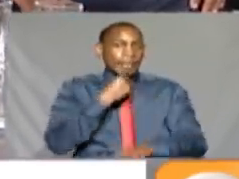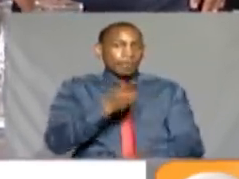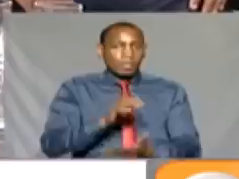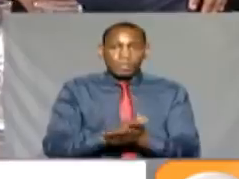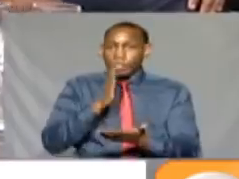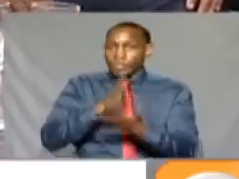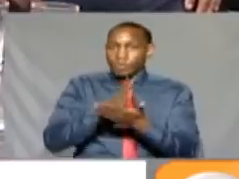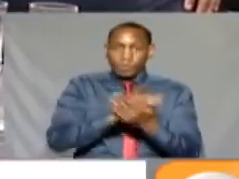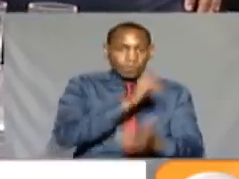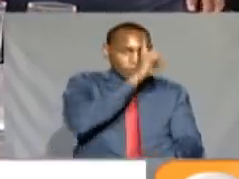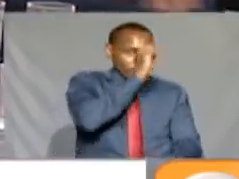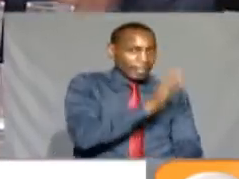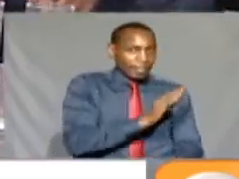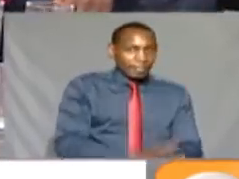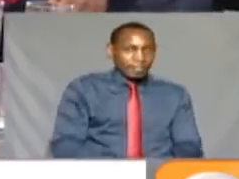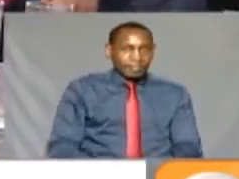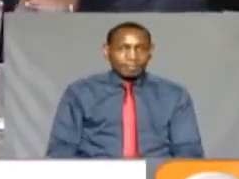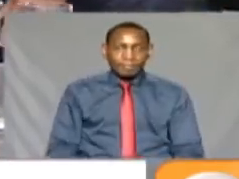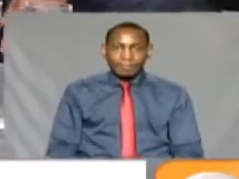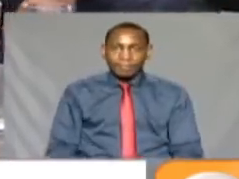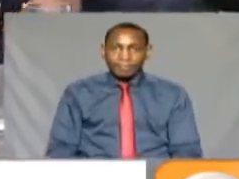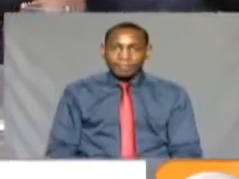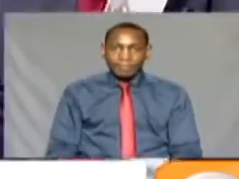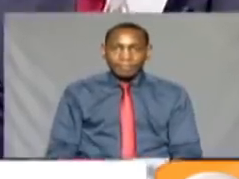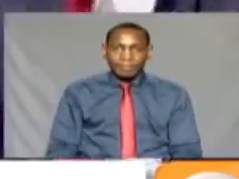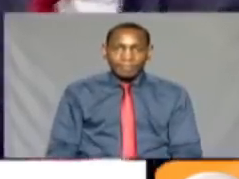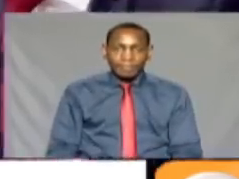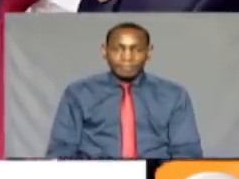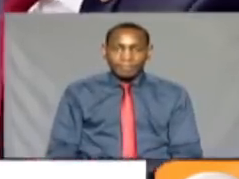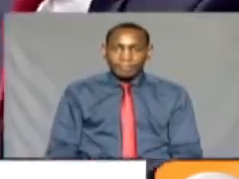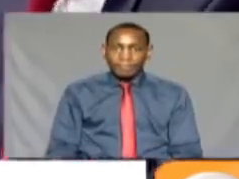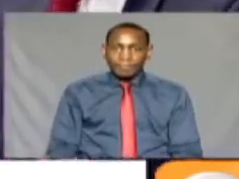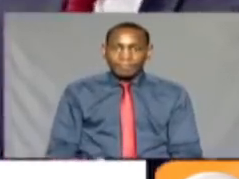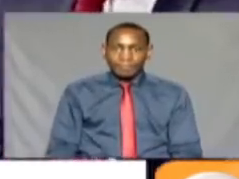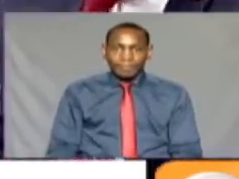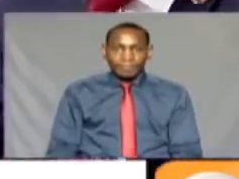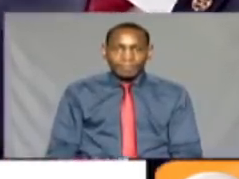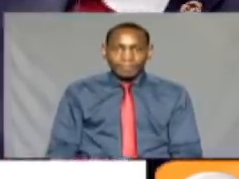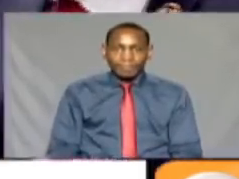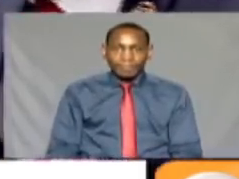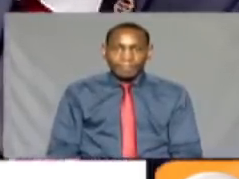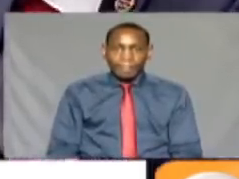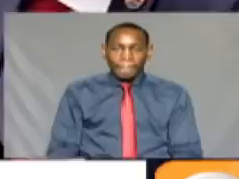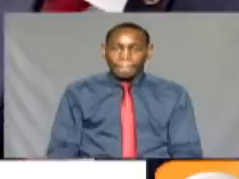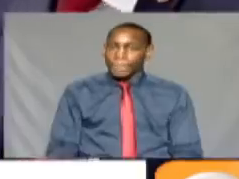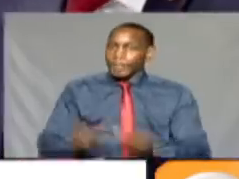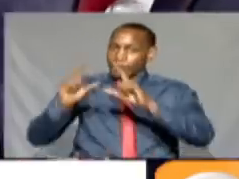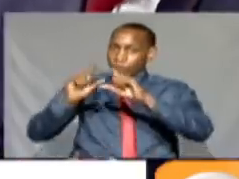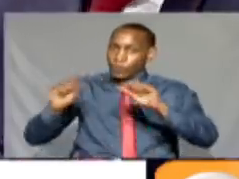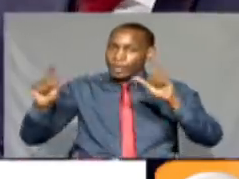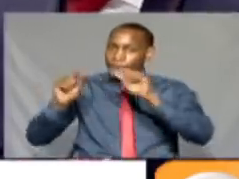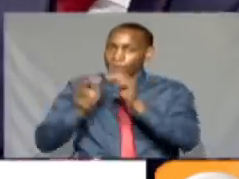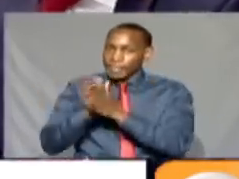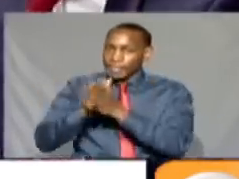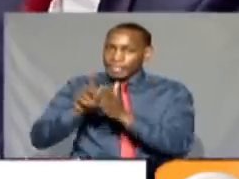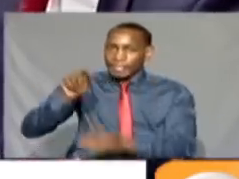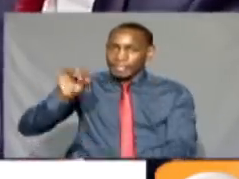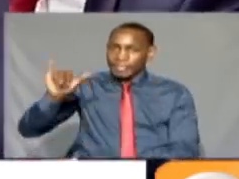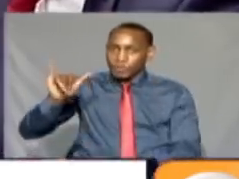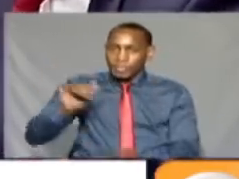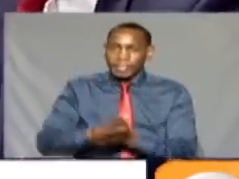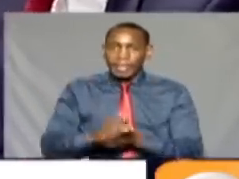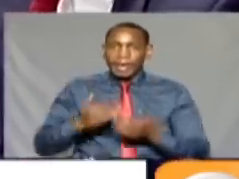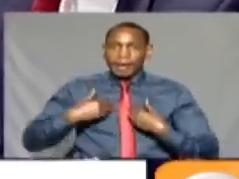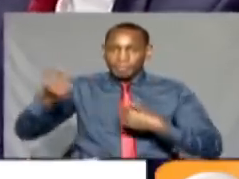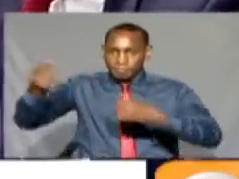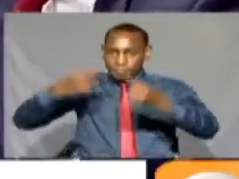serious? Yeah. You know, there's something very interesting, Jeff. Yes. There's something very interesting. Tony, Jeff makes an